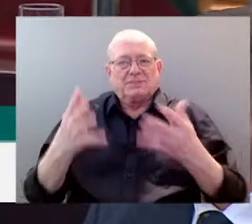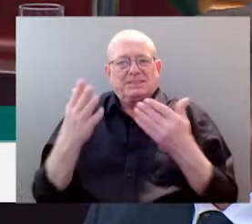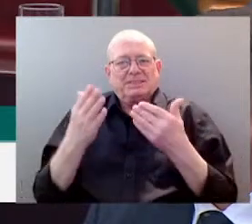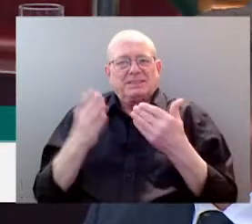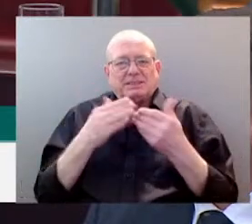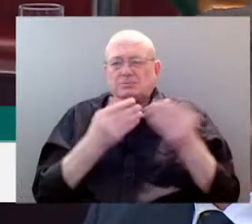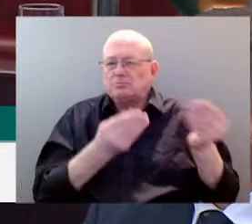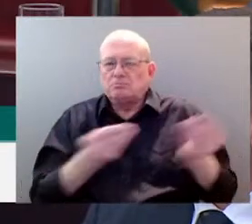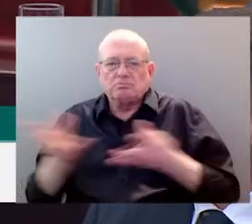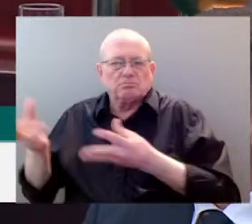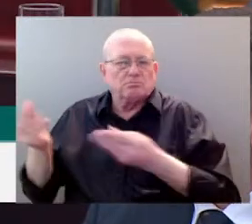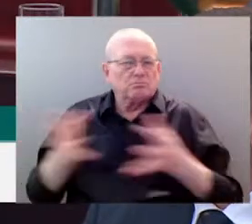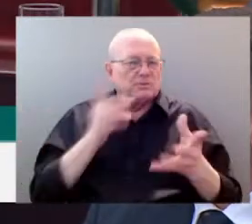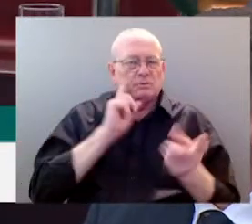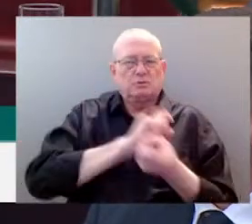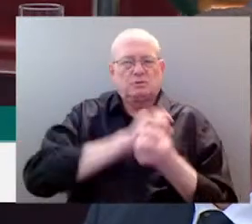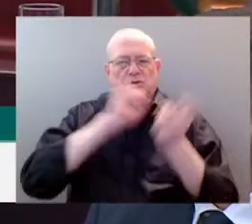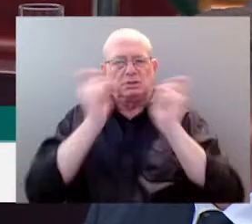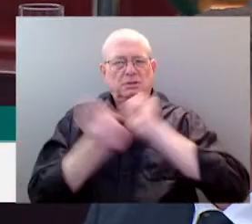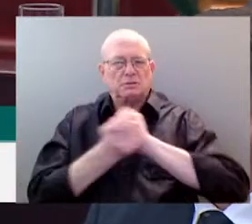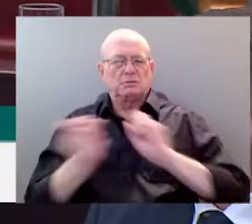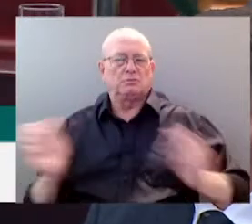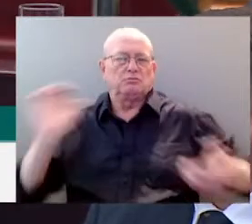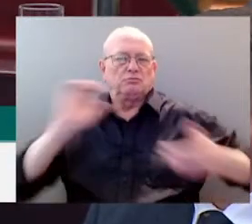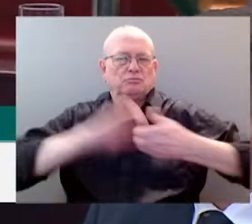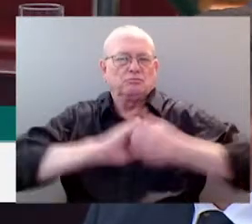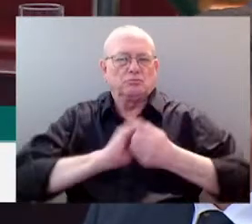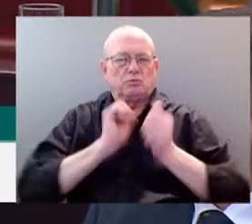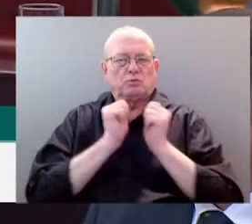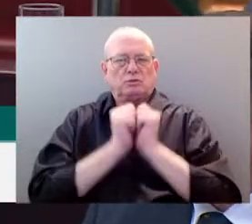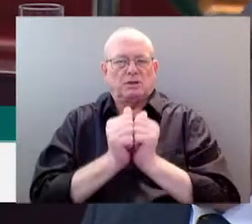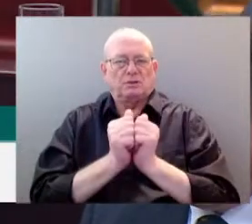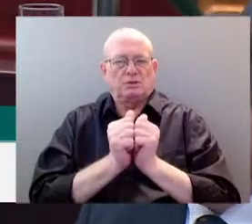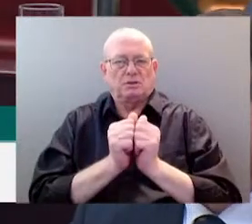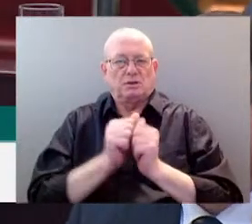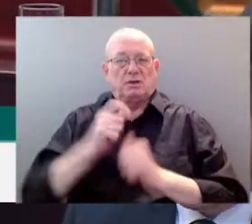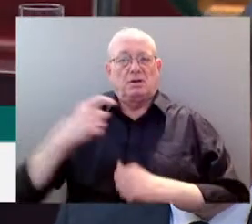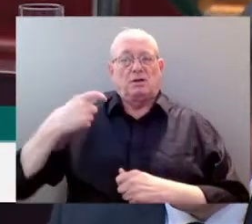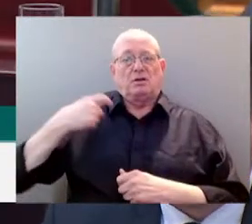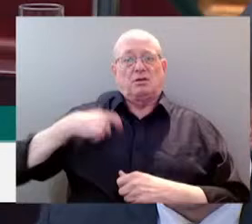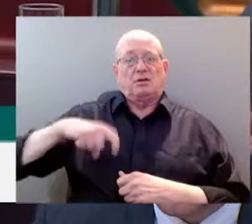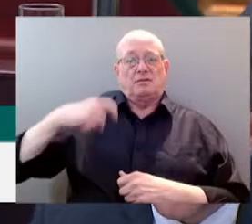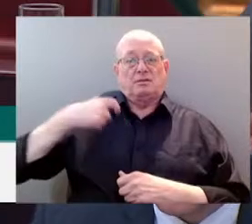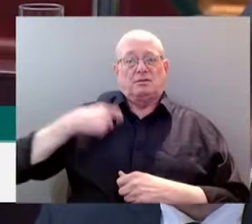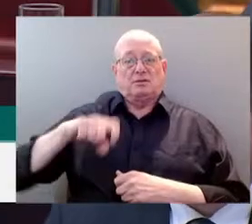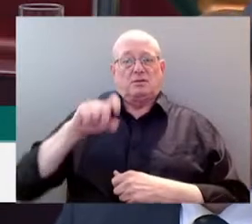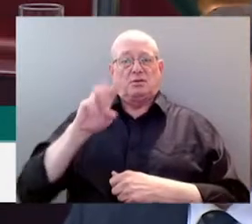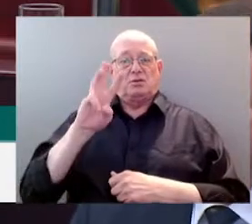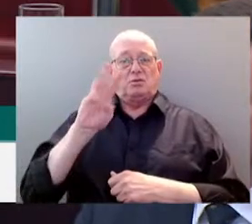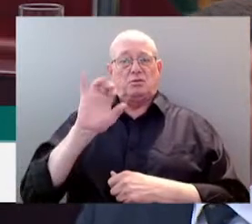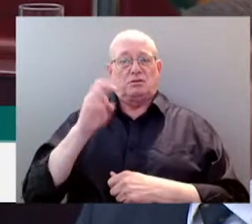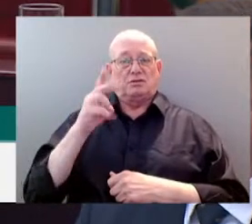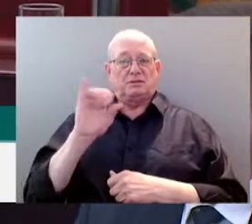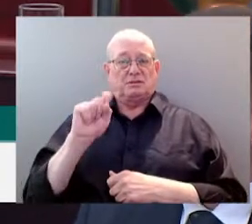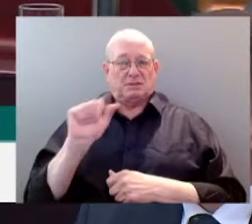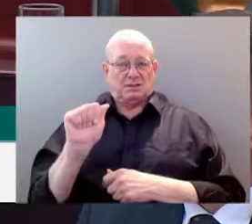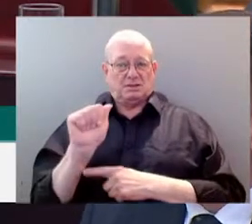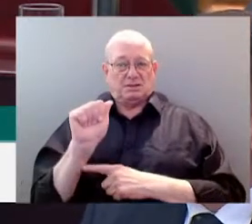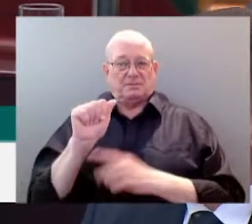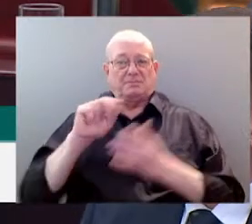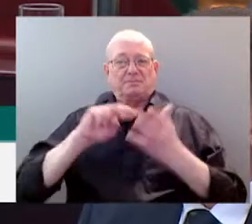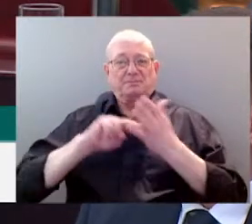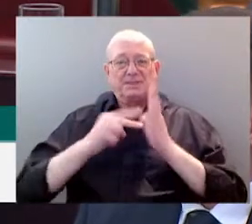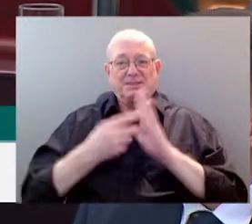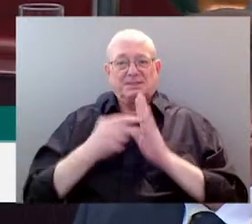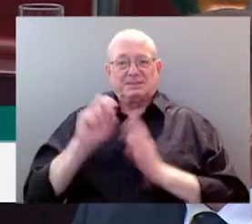attribute the conference I 10 in witch as the mechanism allowed for economic corridors M was to scat in Manitoba to be be expanded and to be signed most